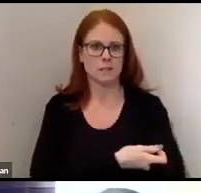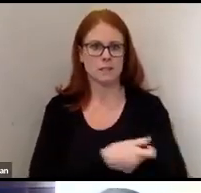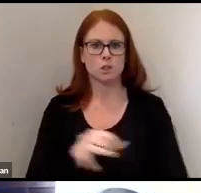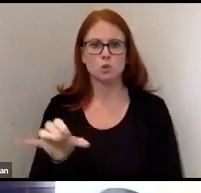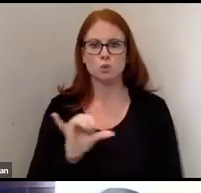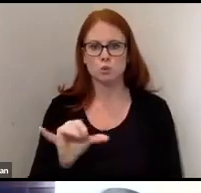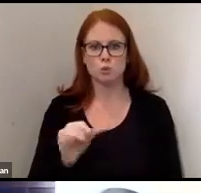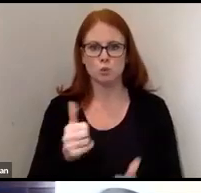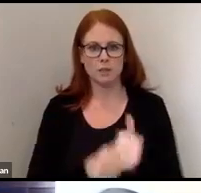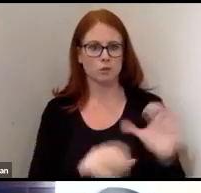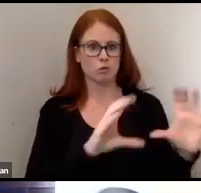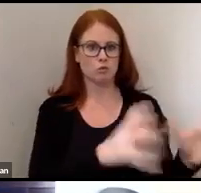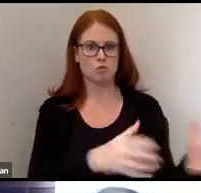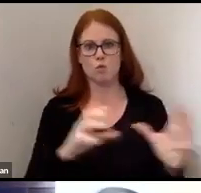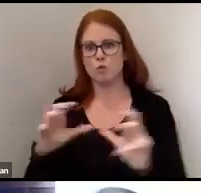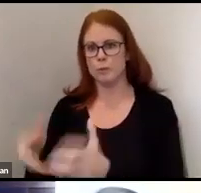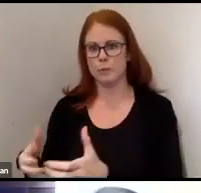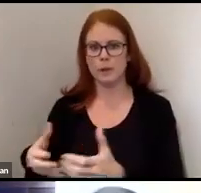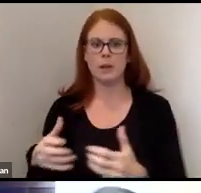again,